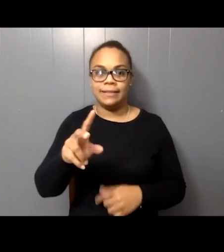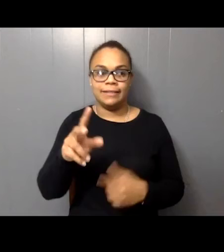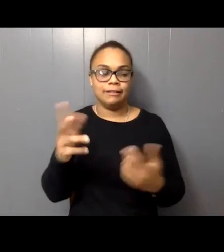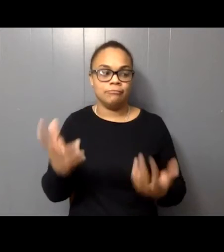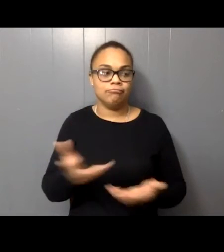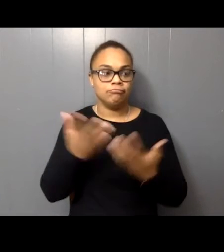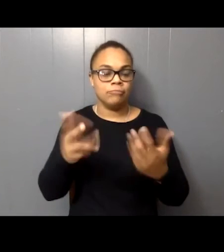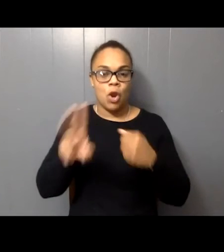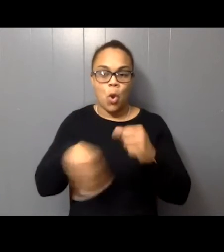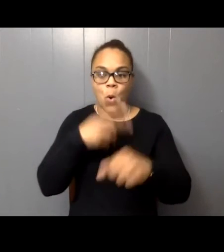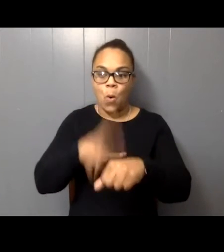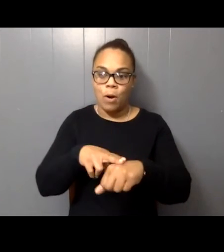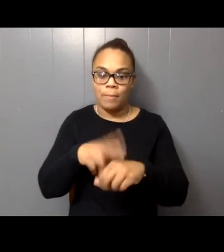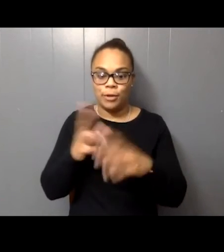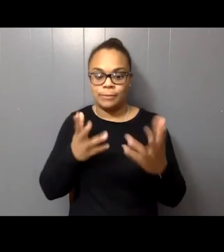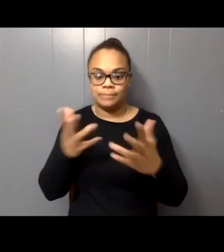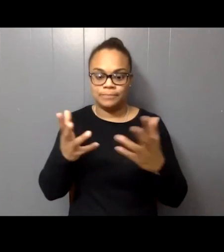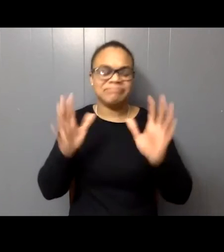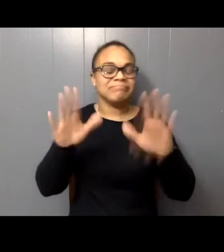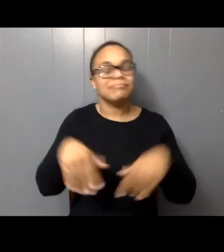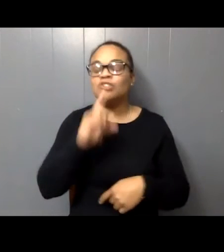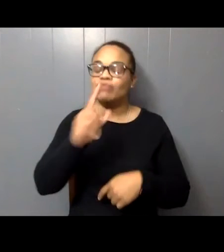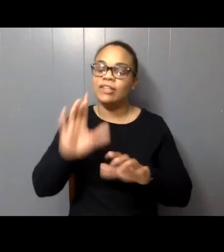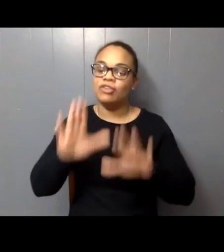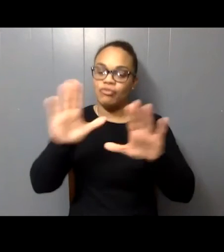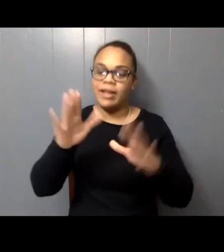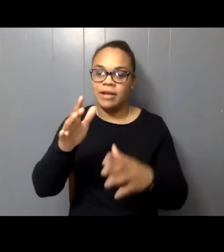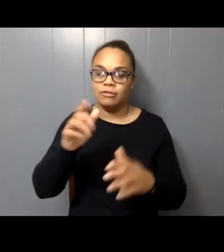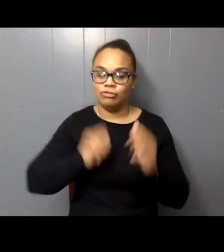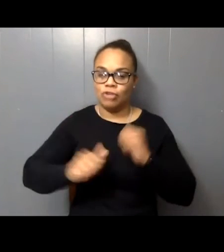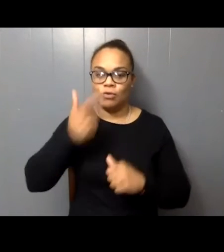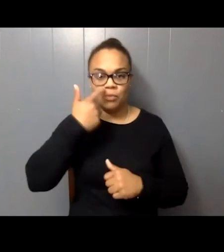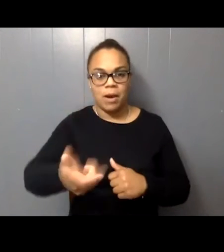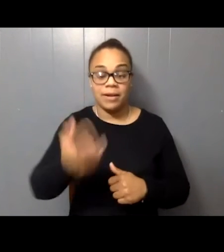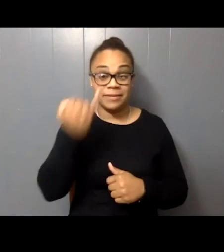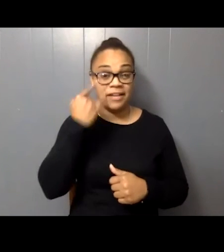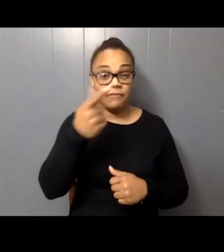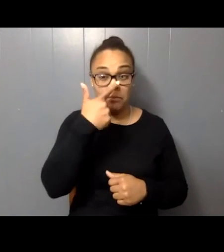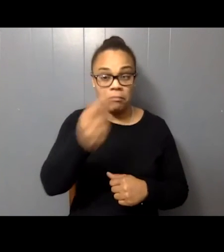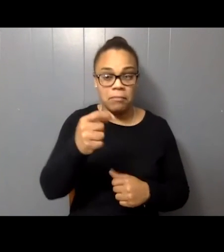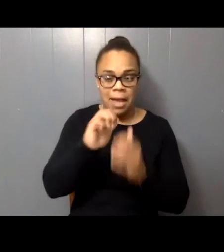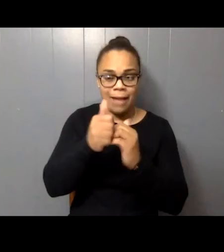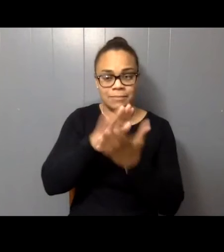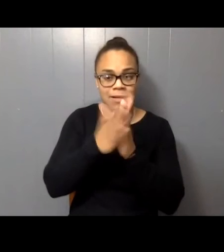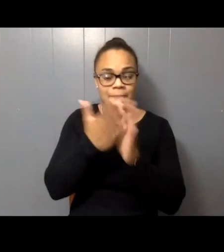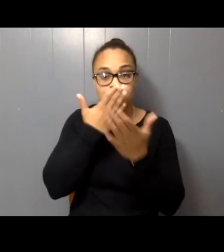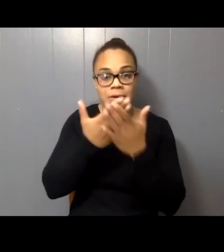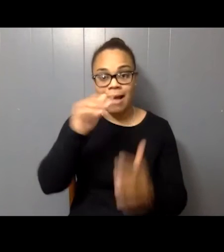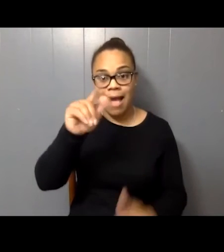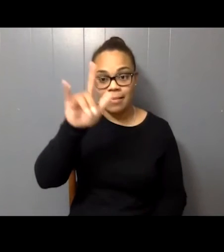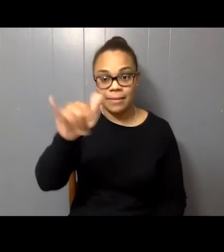normalized. I think it's a really great show to watch if people are interested in like how to be allies, because like you said, they don't